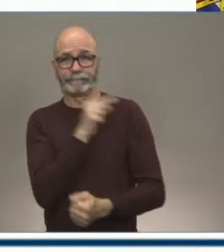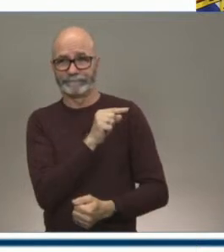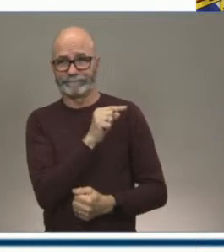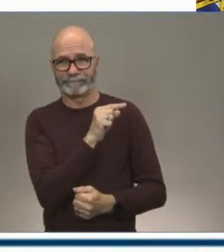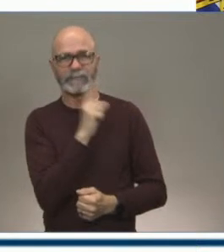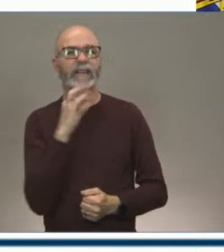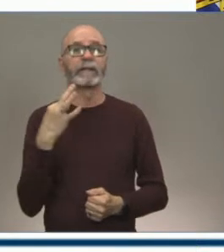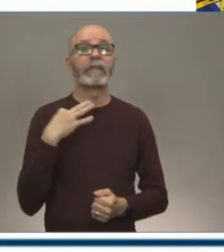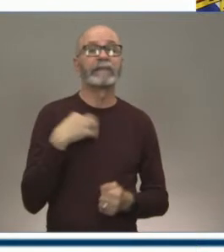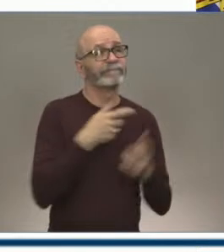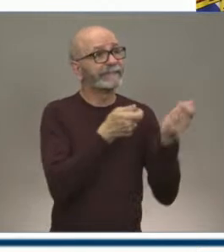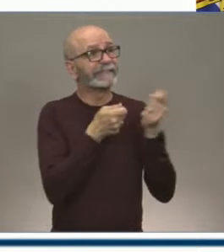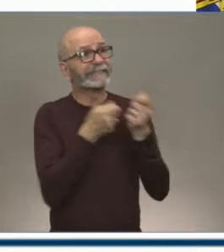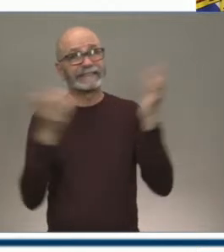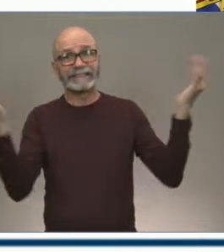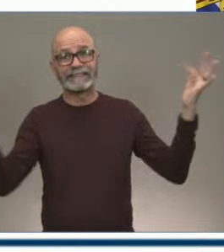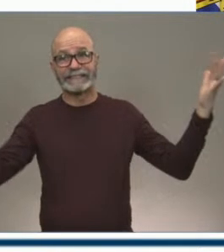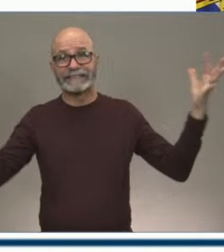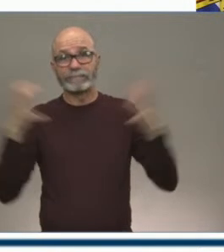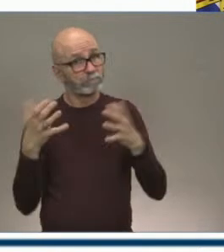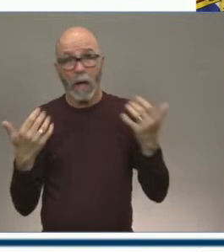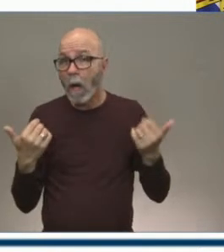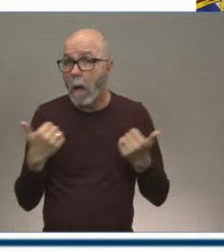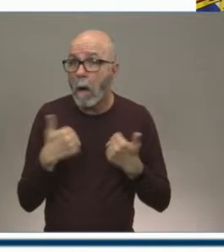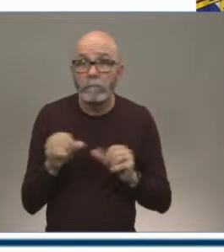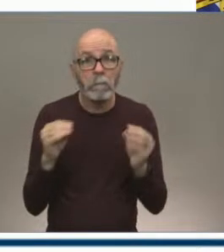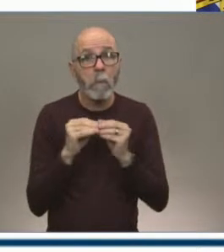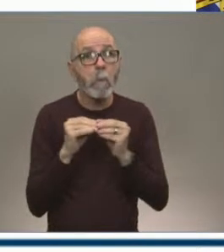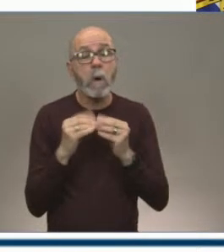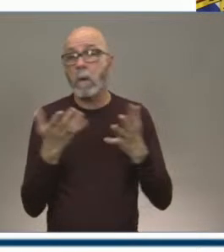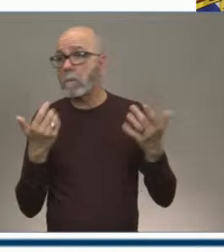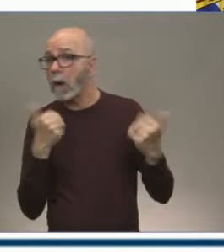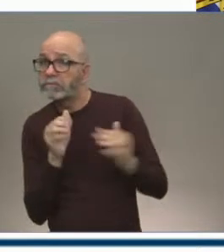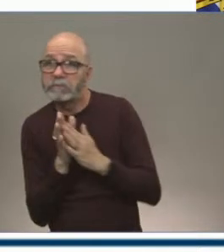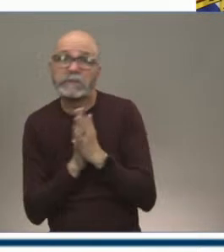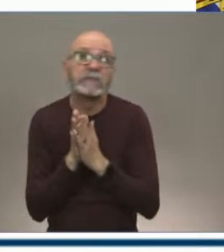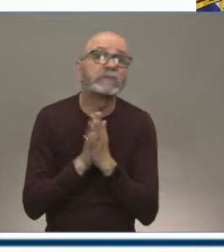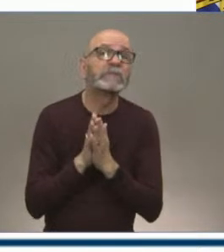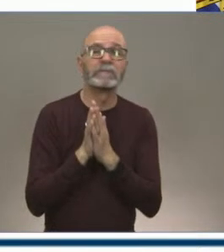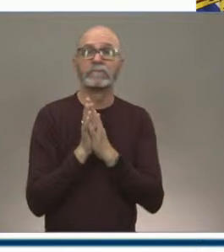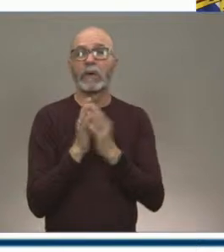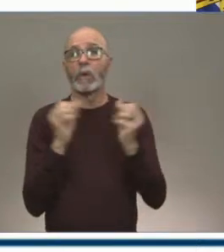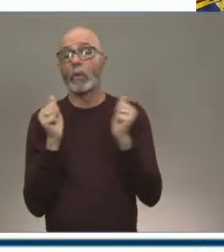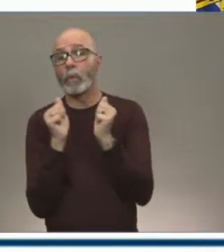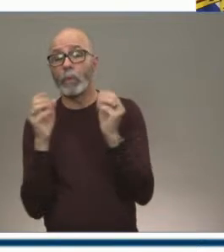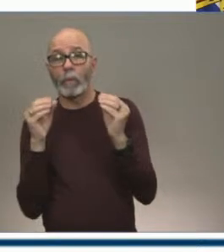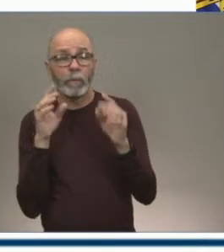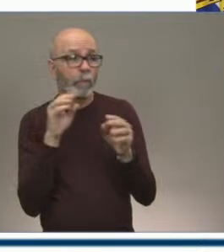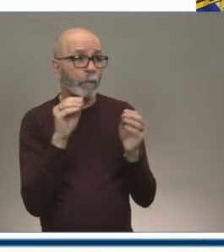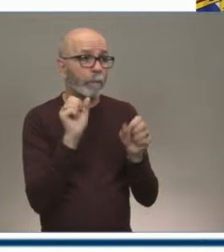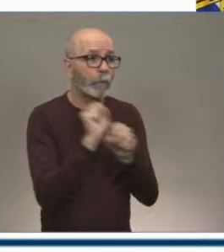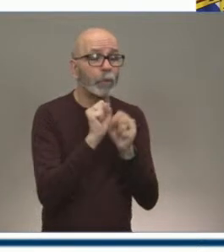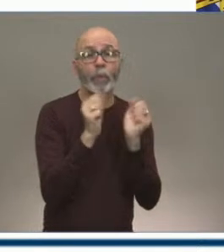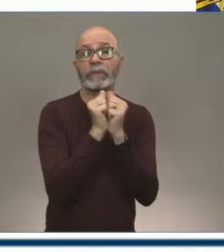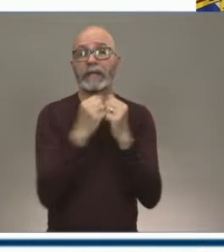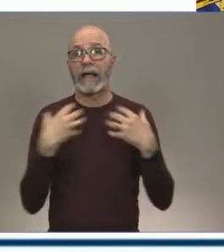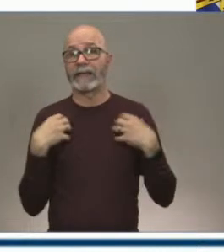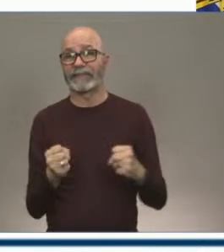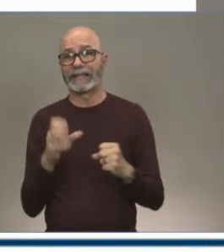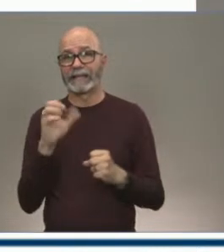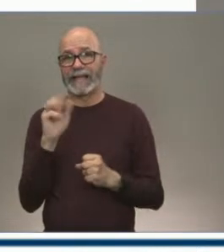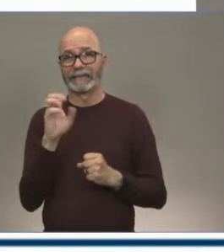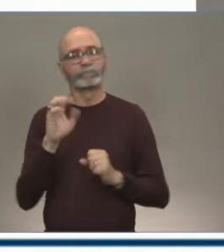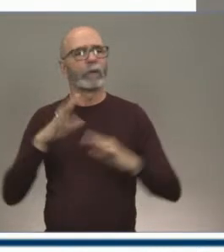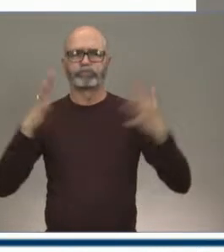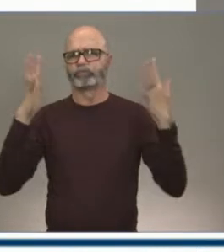has the interest been so far from healthcare professionals reaching out to volunteer, and how is that initiative going overall? It's going extremely well. I don't have